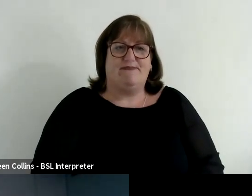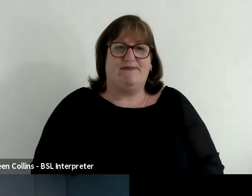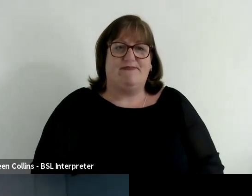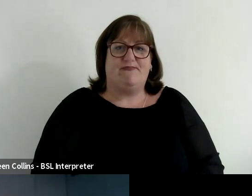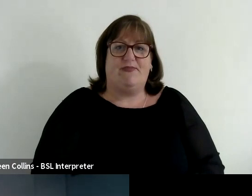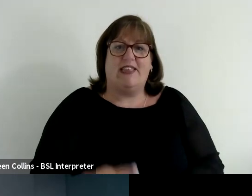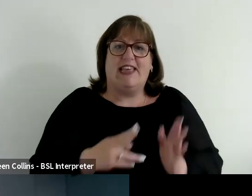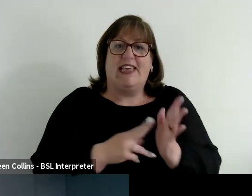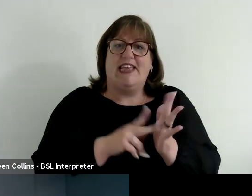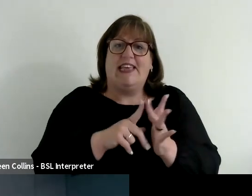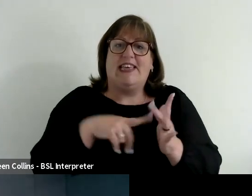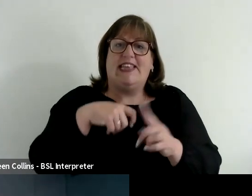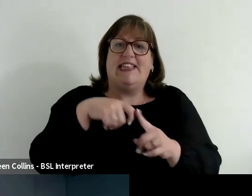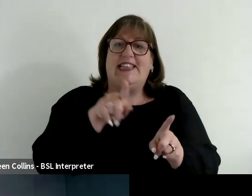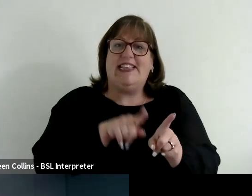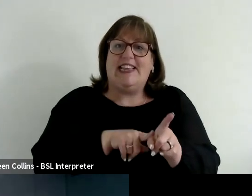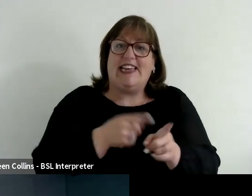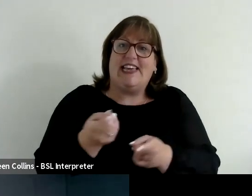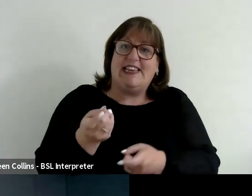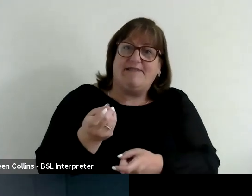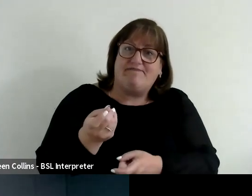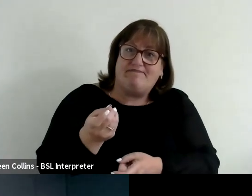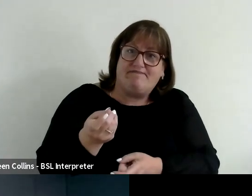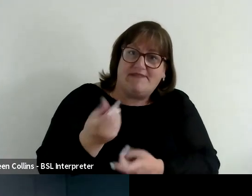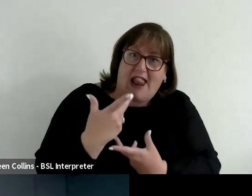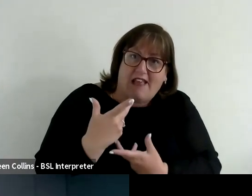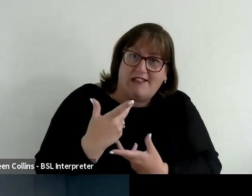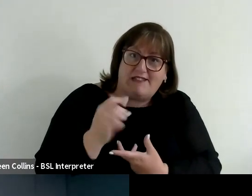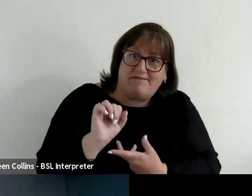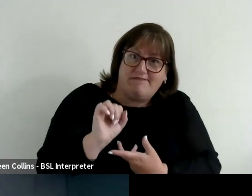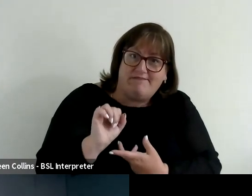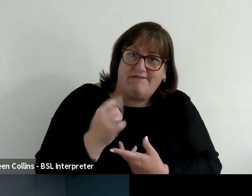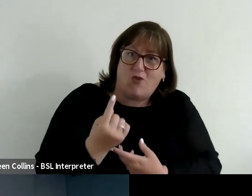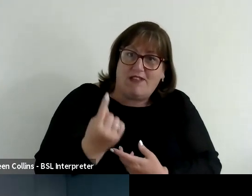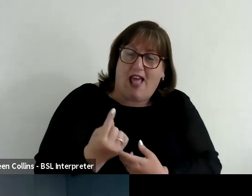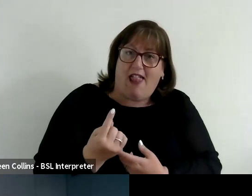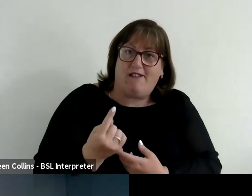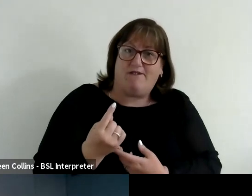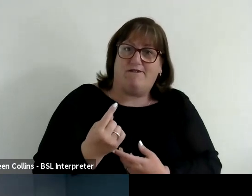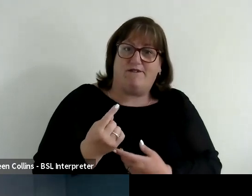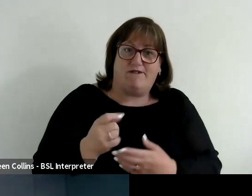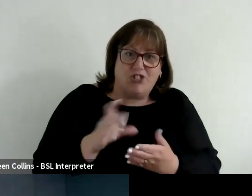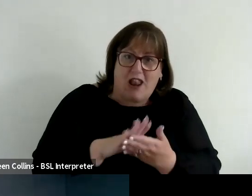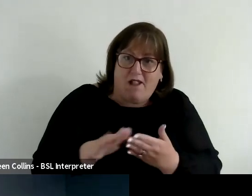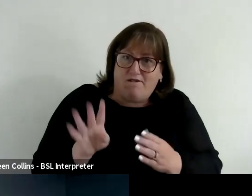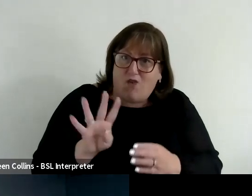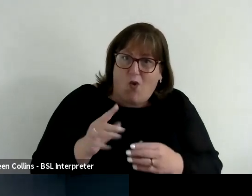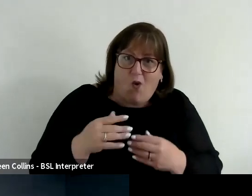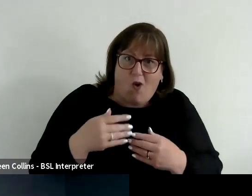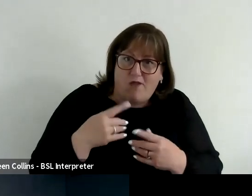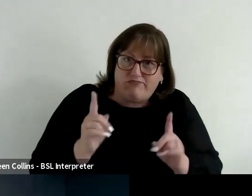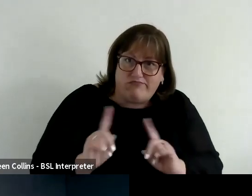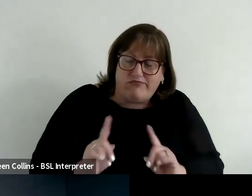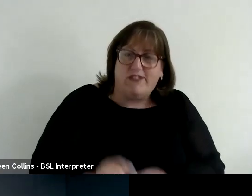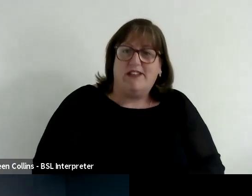Nicky, tell us a little bit about yourself and your journey at Channel 4. Okay, so hi everyone, thanks for tuning in. So my